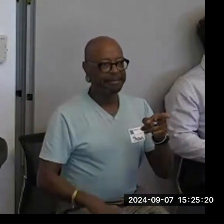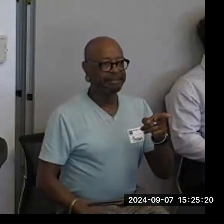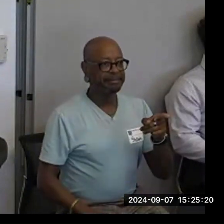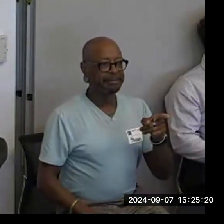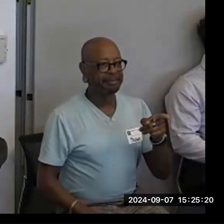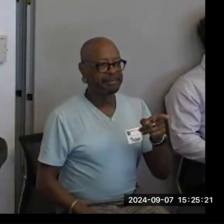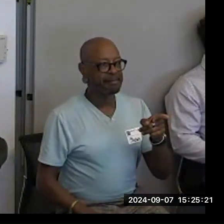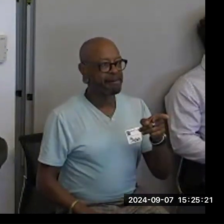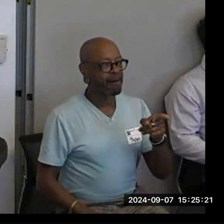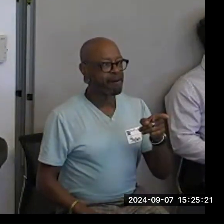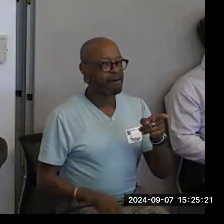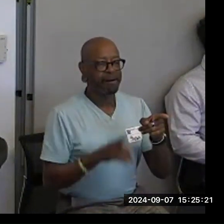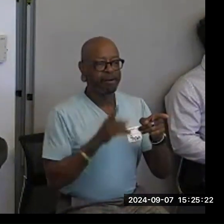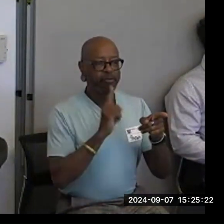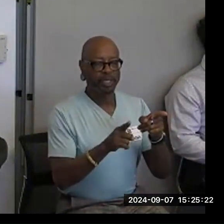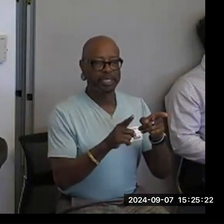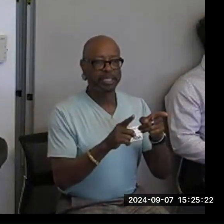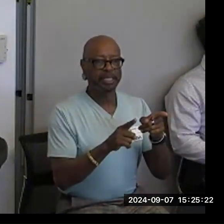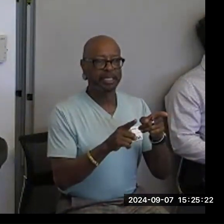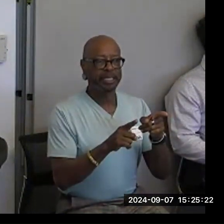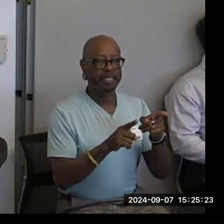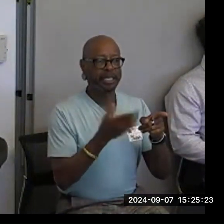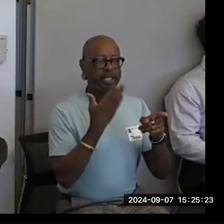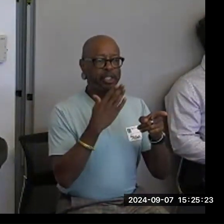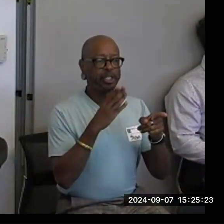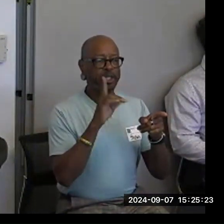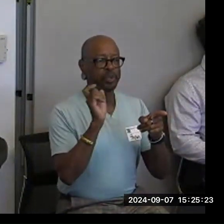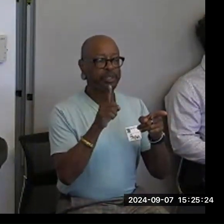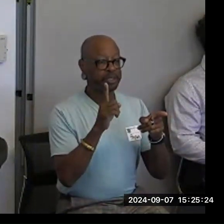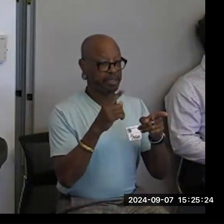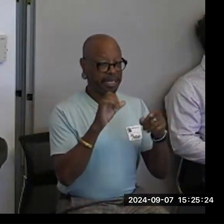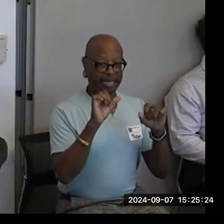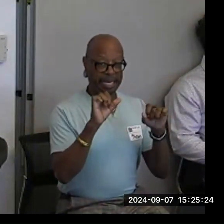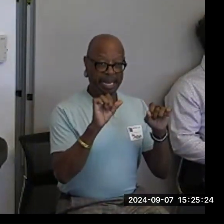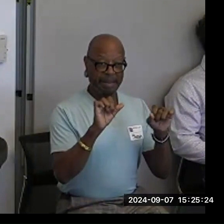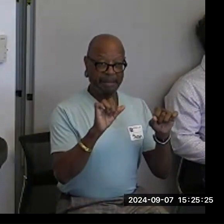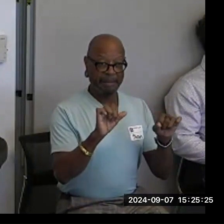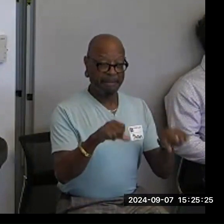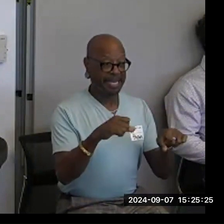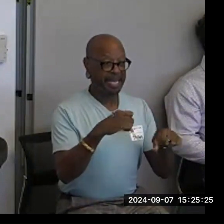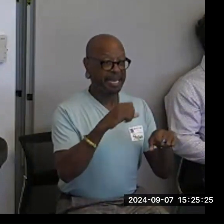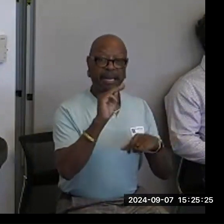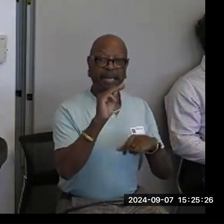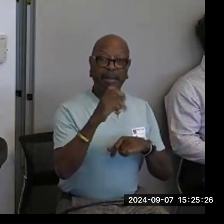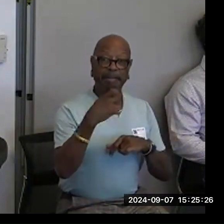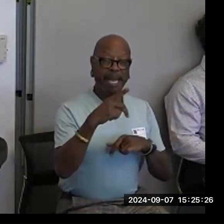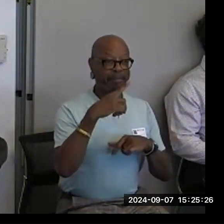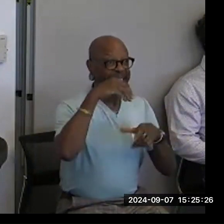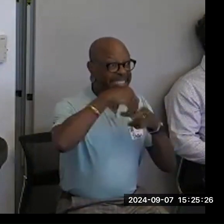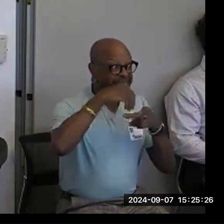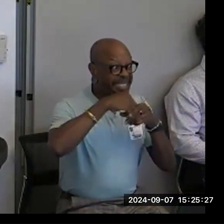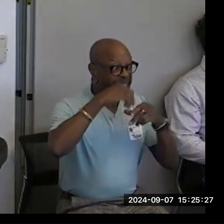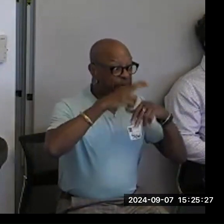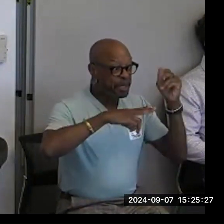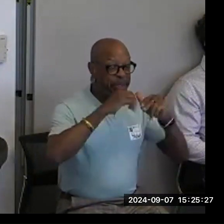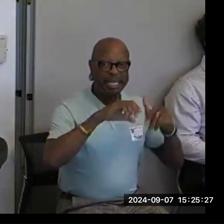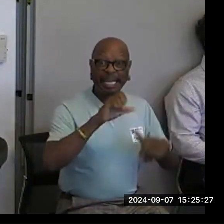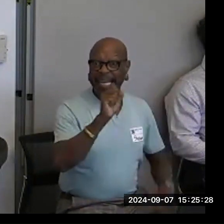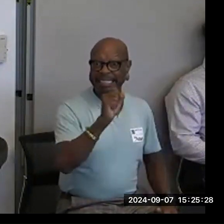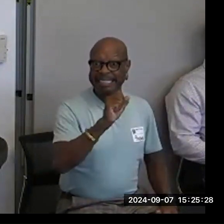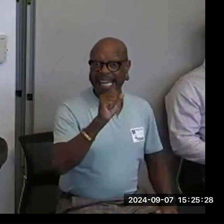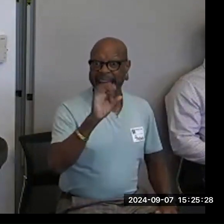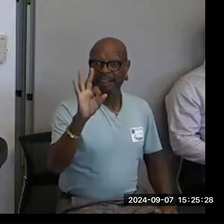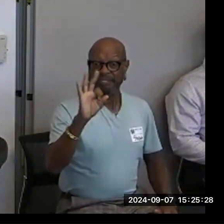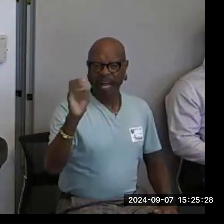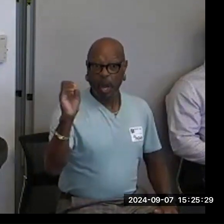This is a related question. Can I make maps of the insides of buildings like SFO? Because that's a confusing area for me.